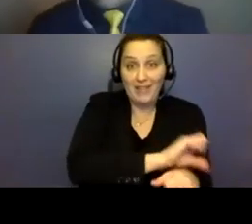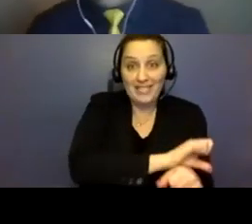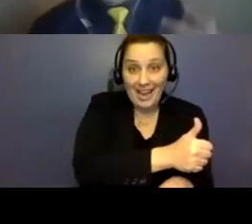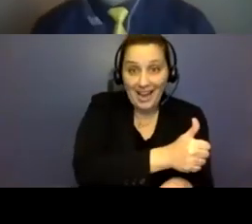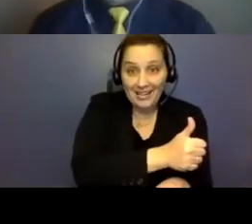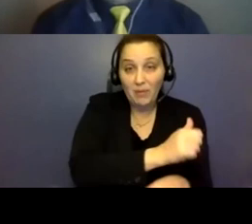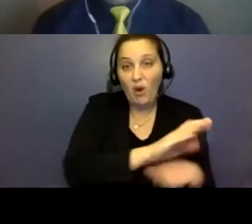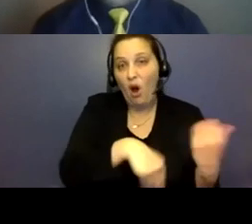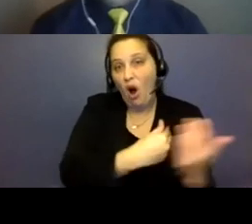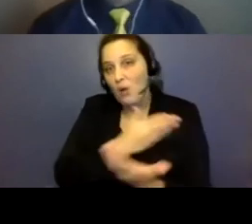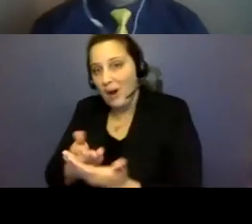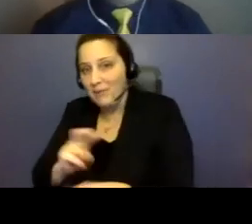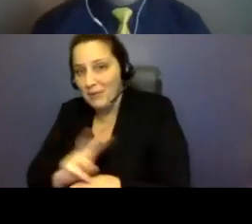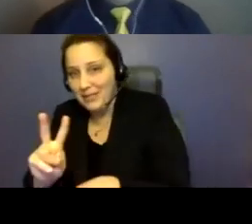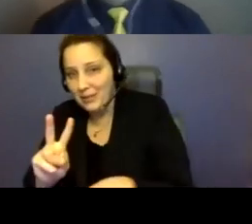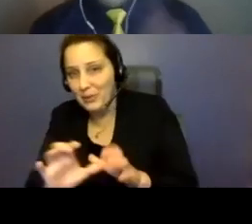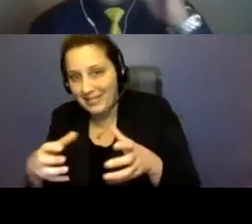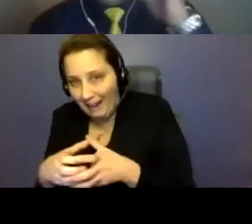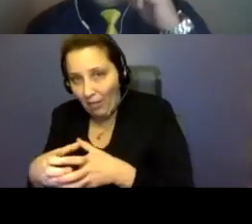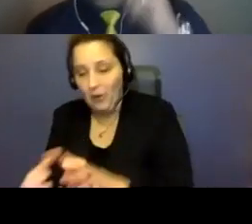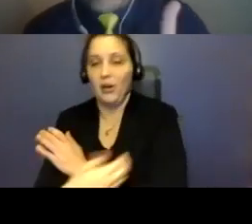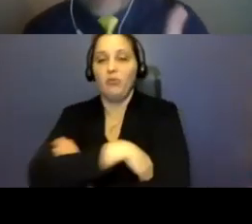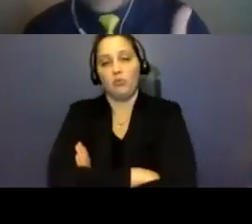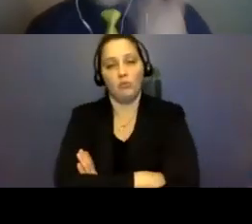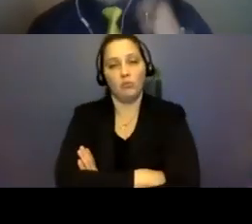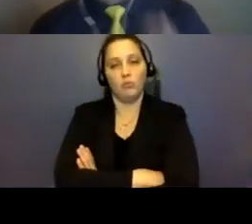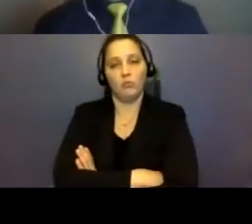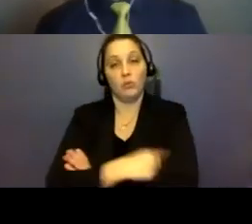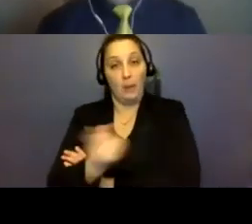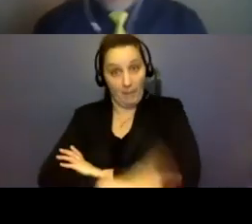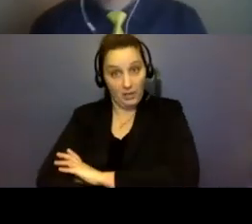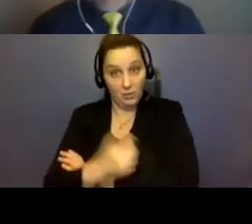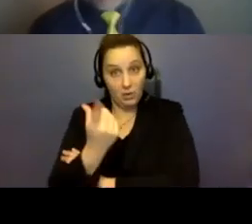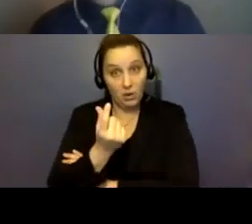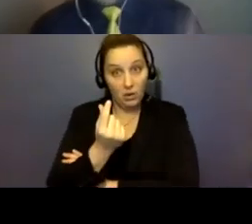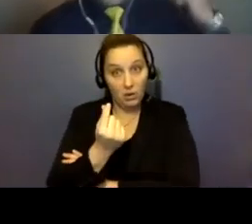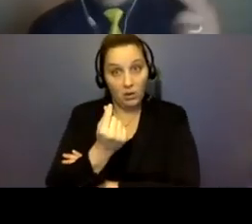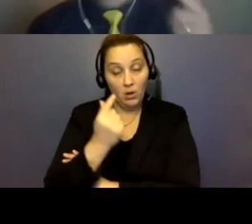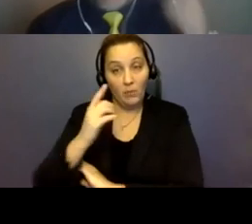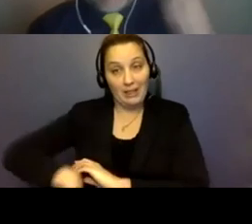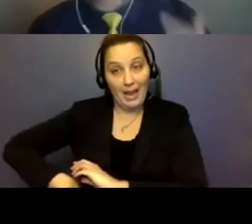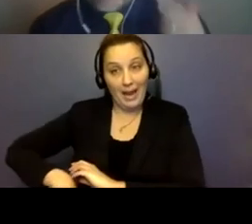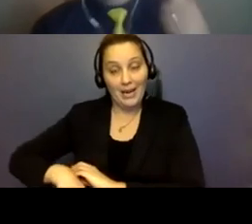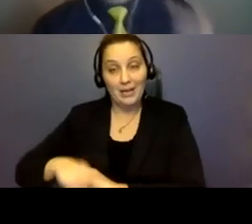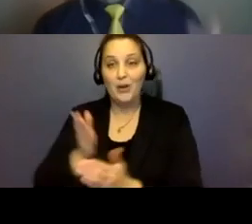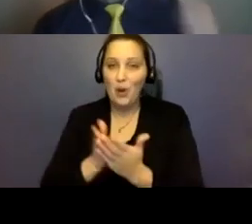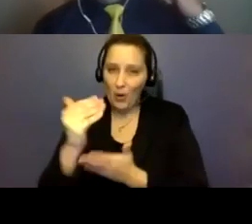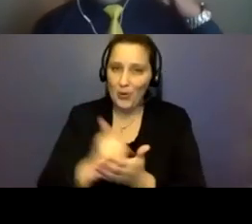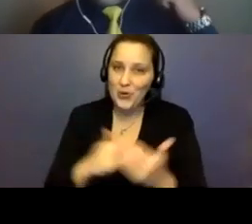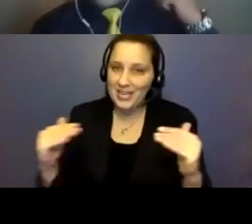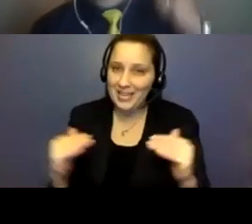like, crazy Sergeant Guevara moves. And punishment was to go through the equal